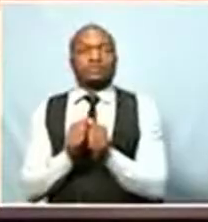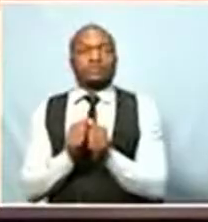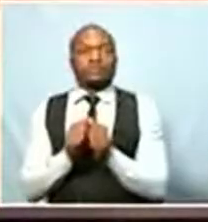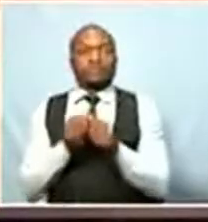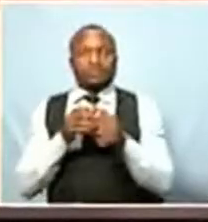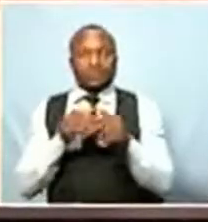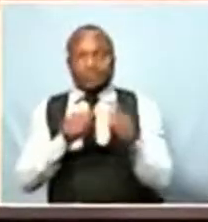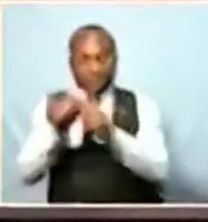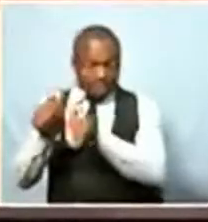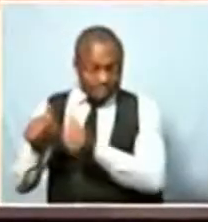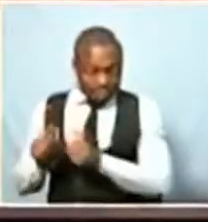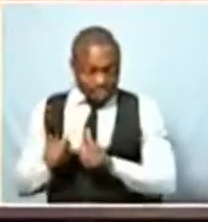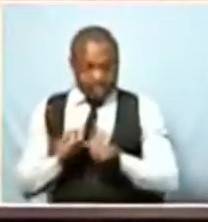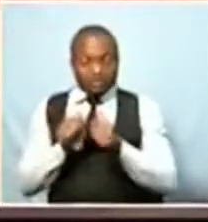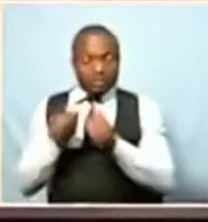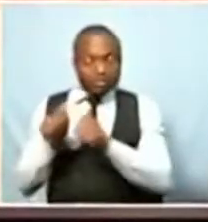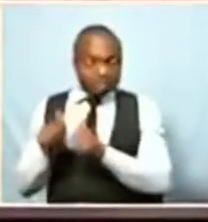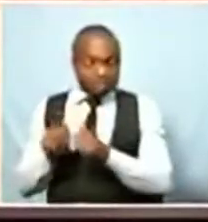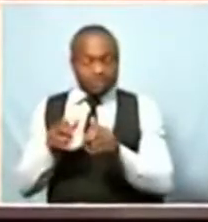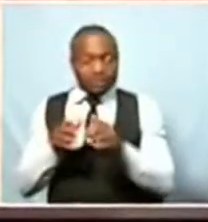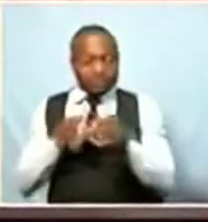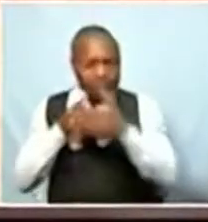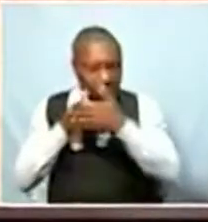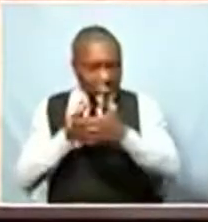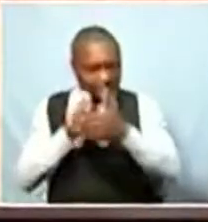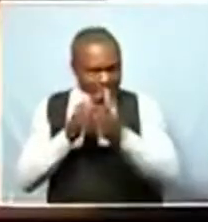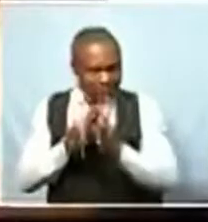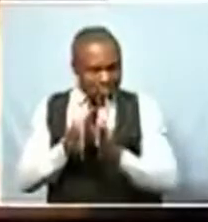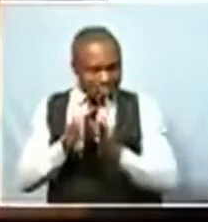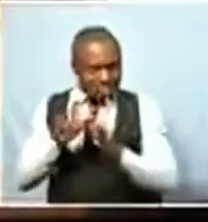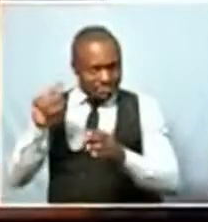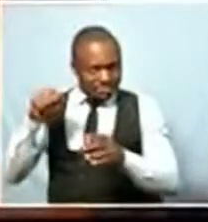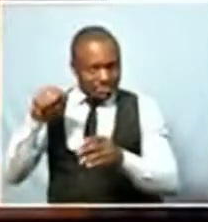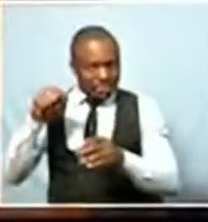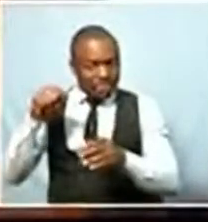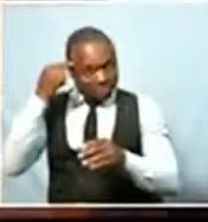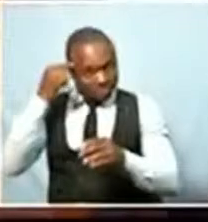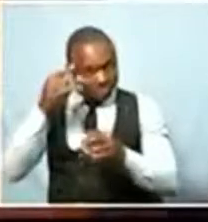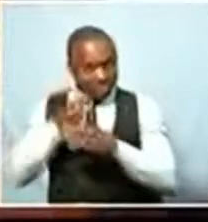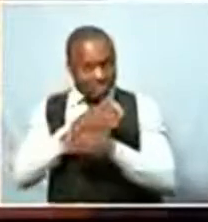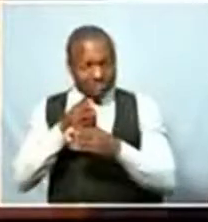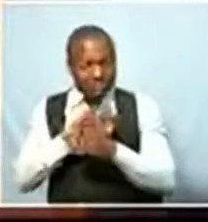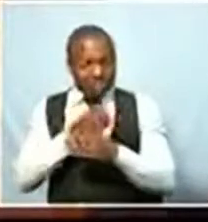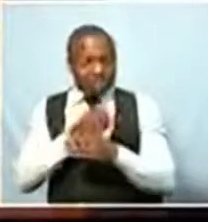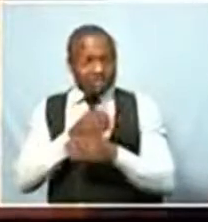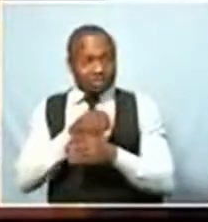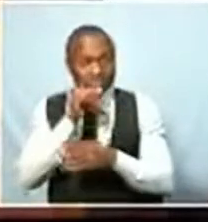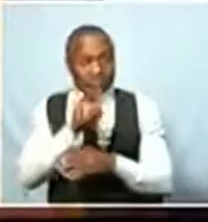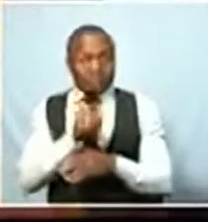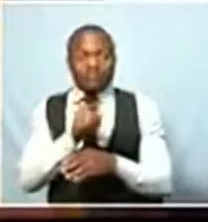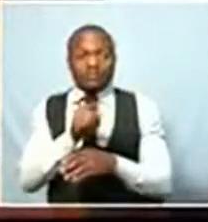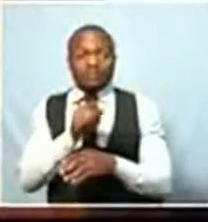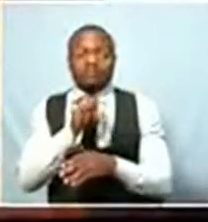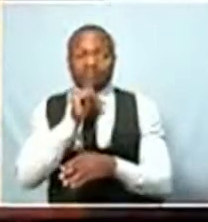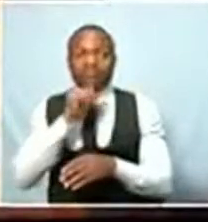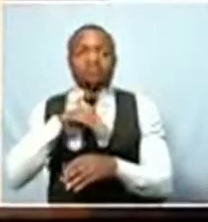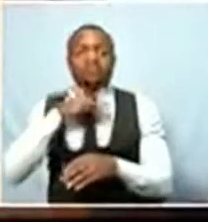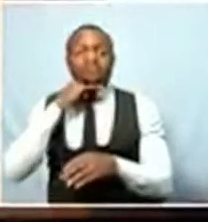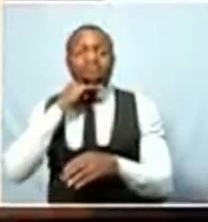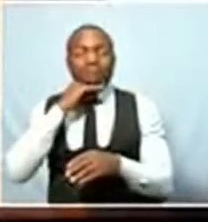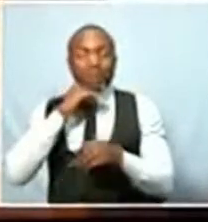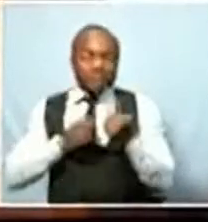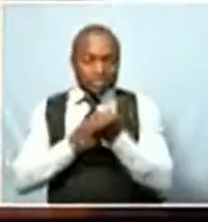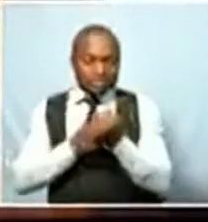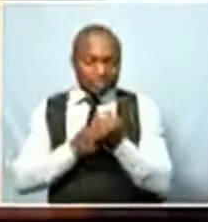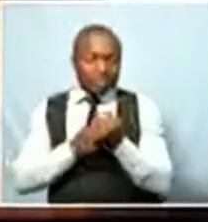leader of government business, it was our considered view that you are insufficiently resourced, and